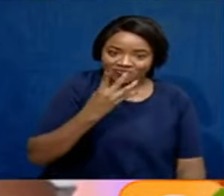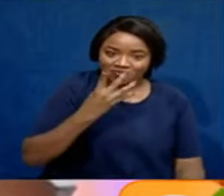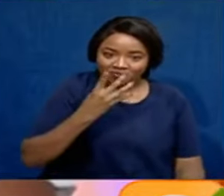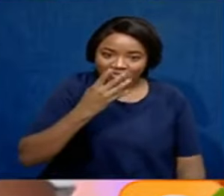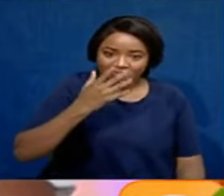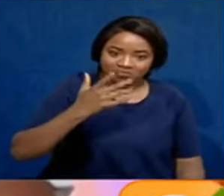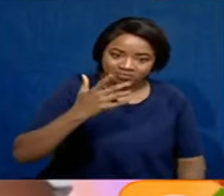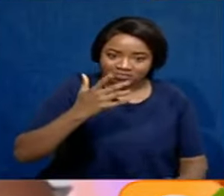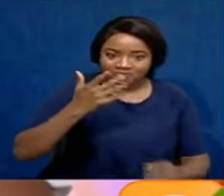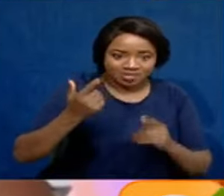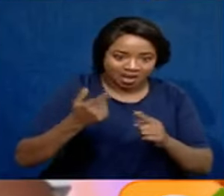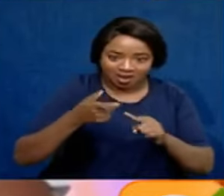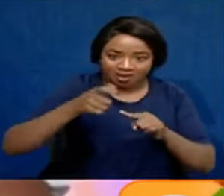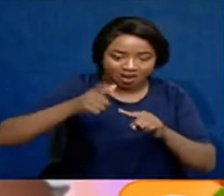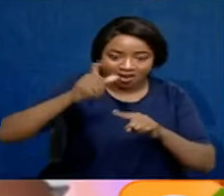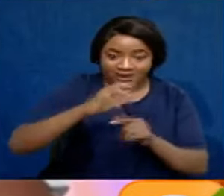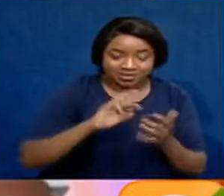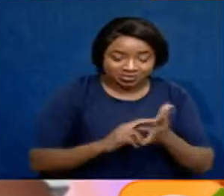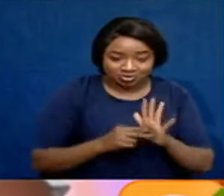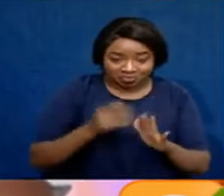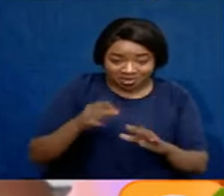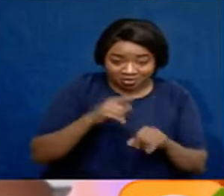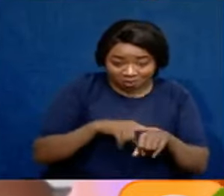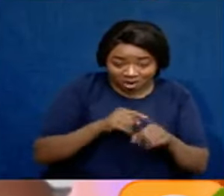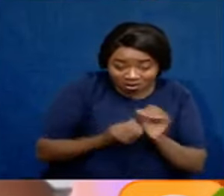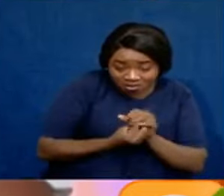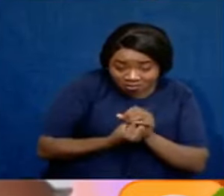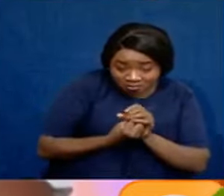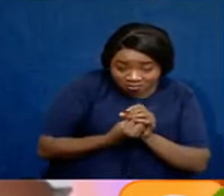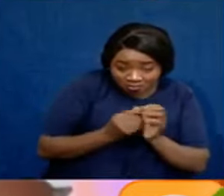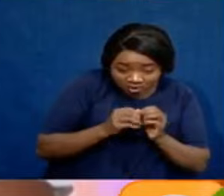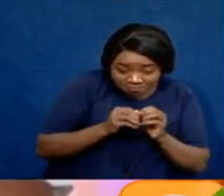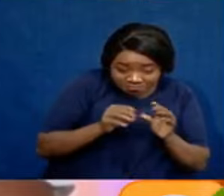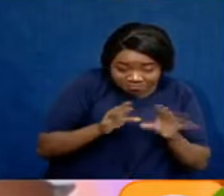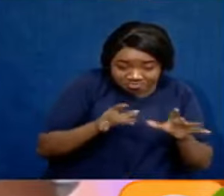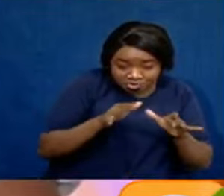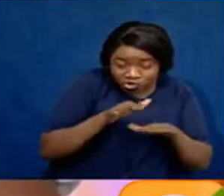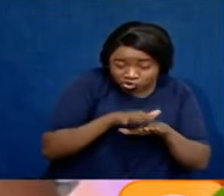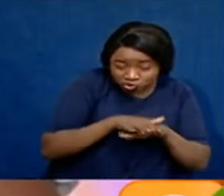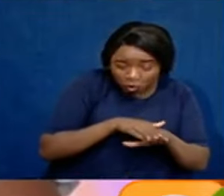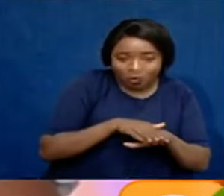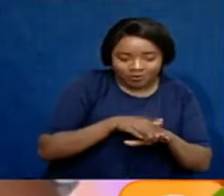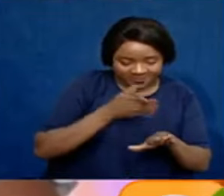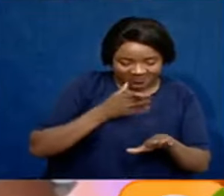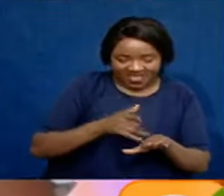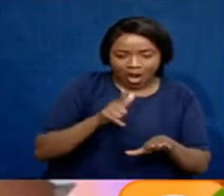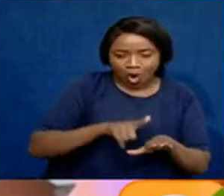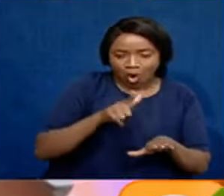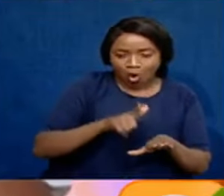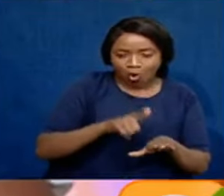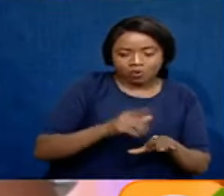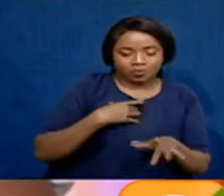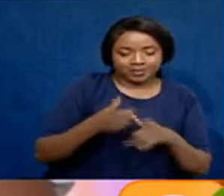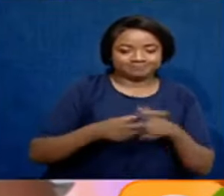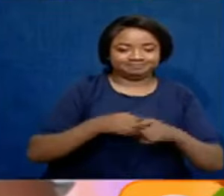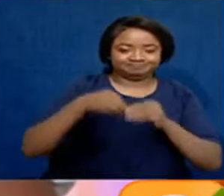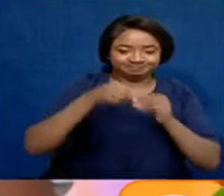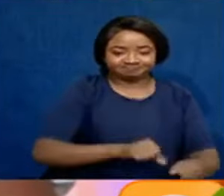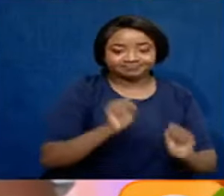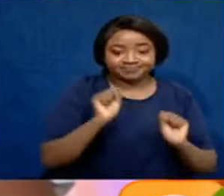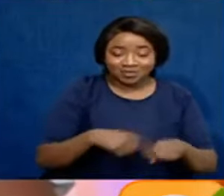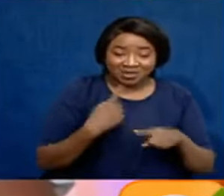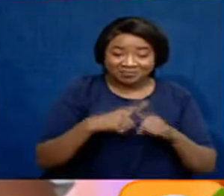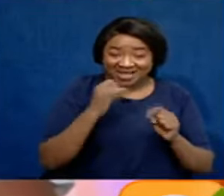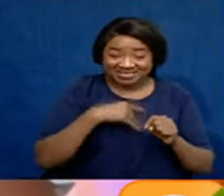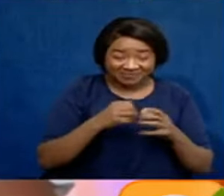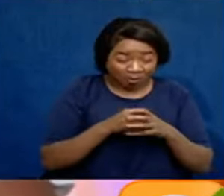when the cancer is in its early phases, it's very slow growing, mm-hmm. and we can contain it. Unfortunately, when it's in the tail end of the event,